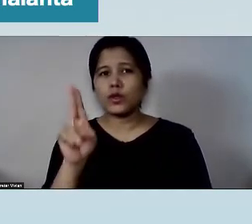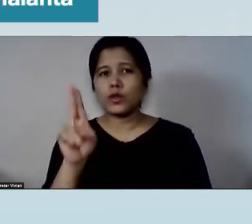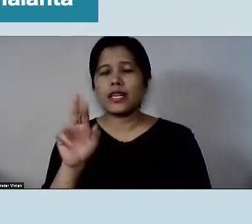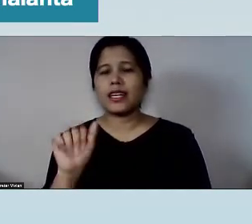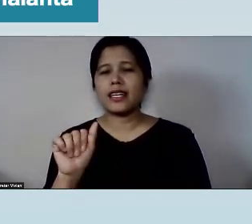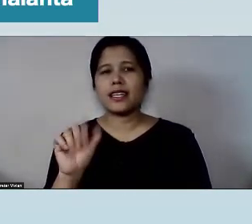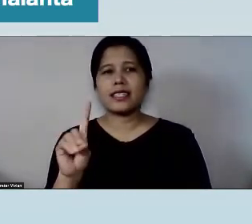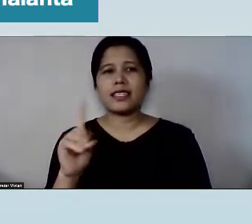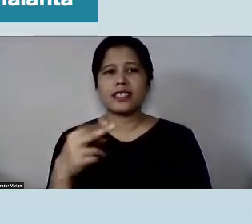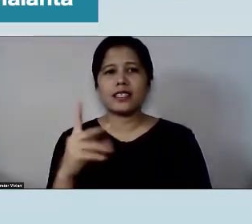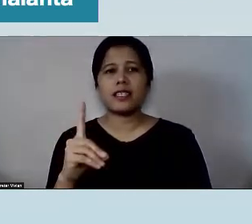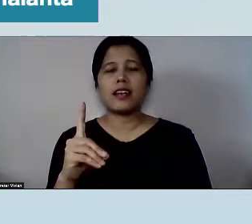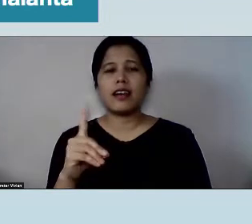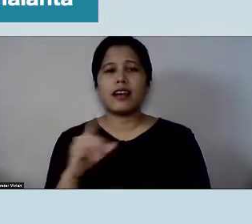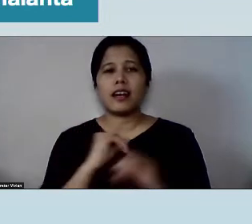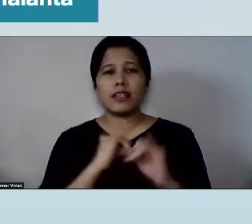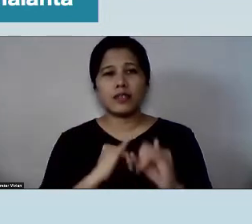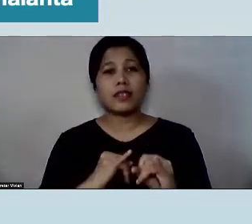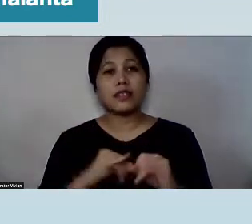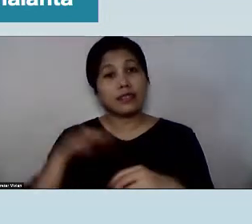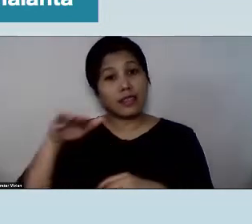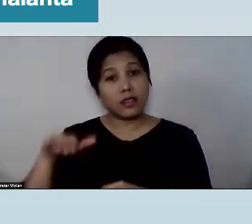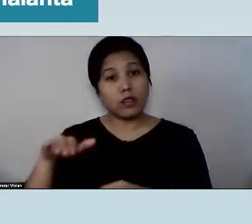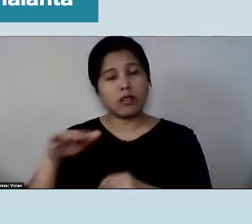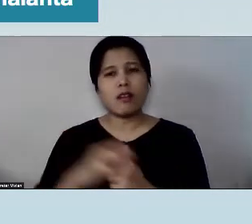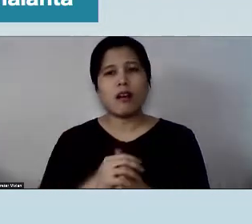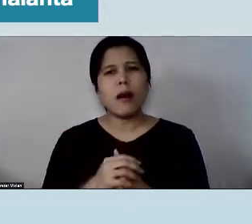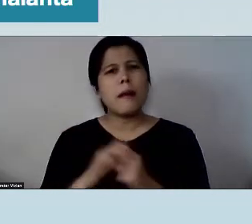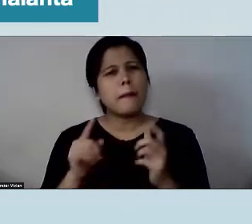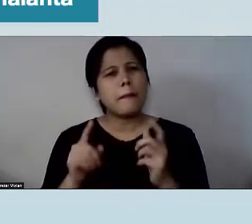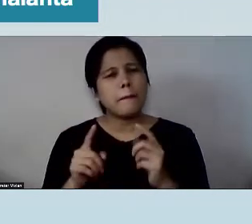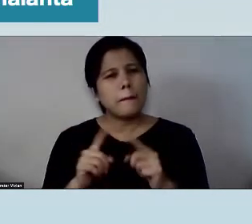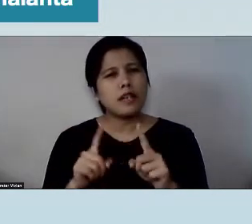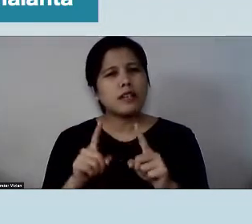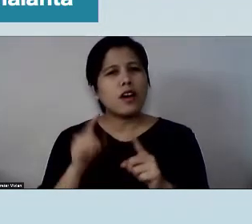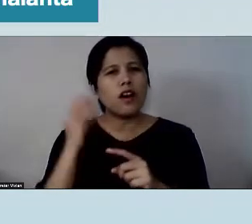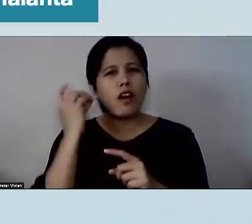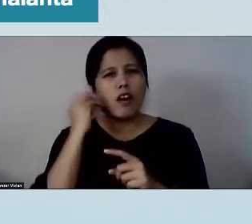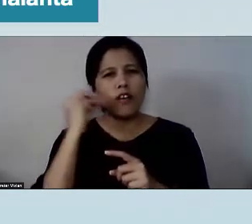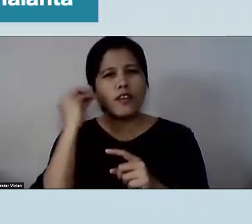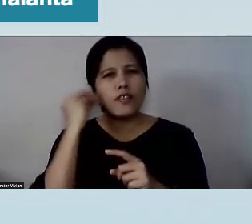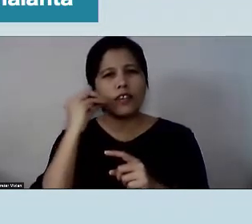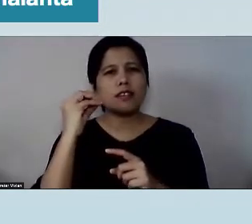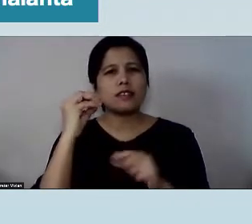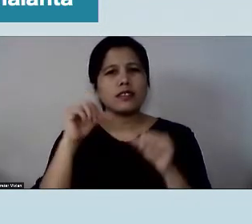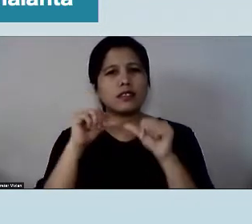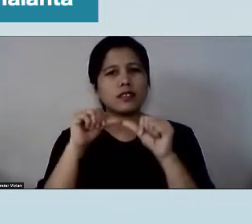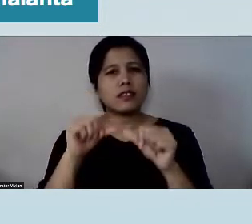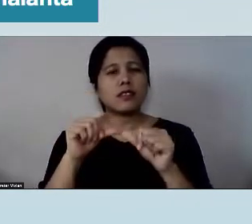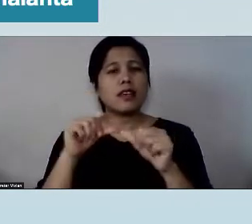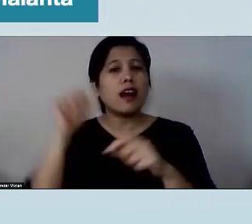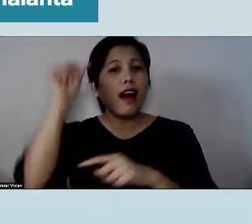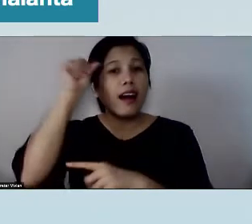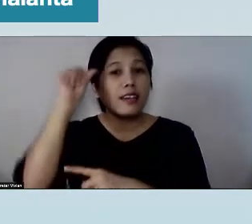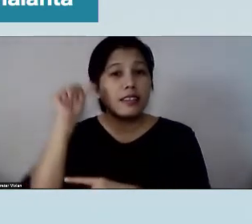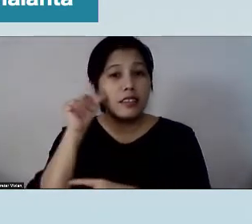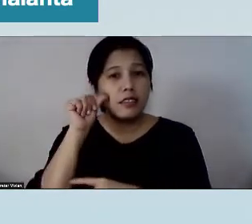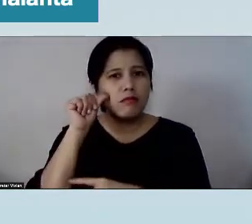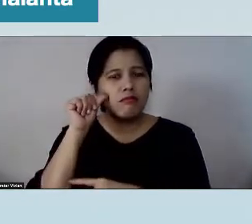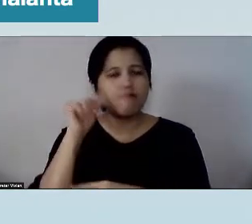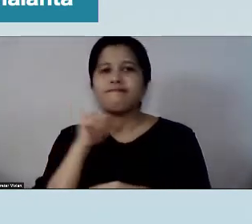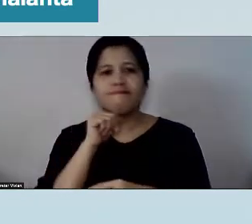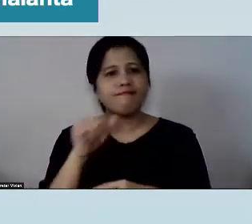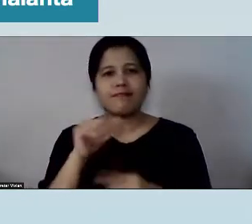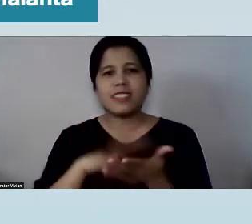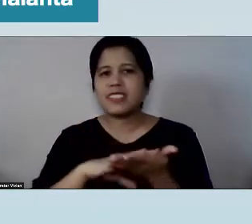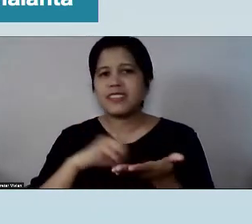first identified during childhood, but is often would often persist into adulthood. So it doesn't go away,